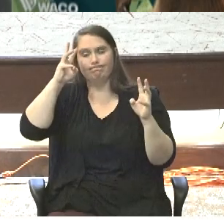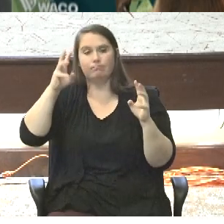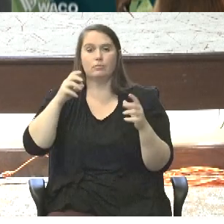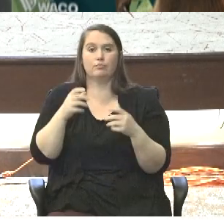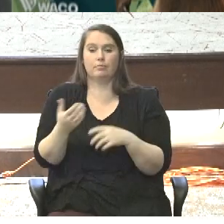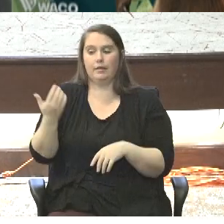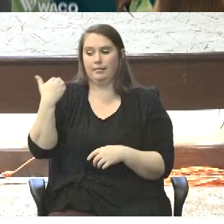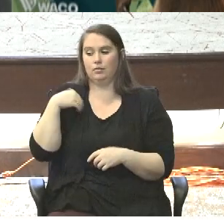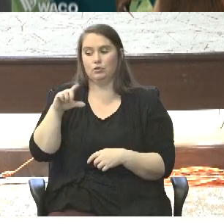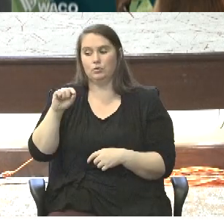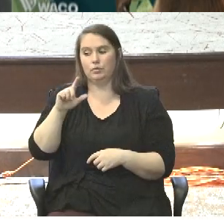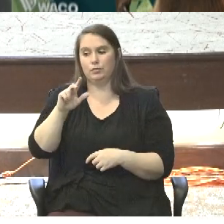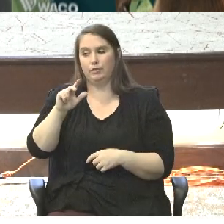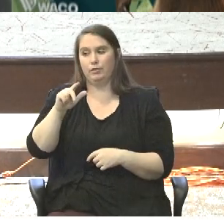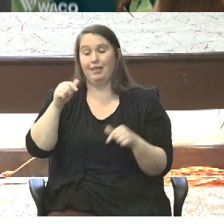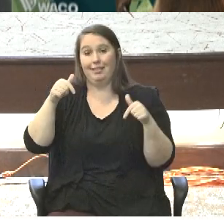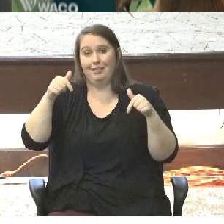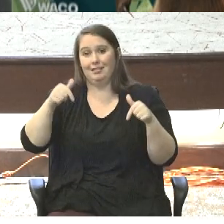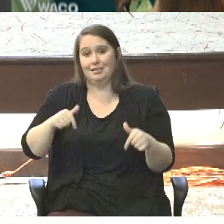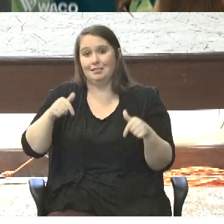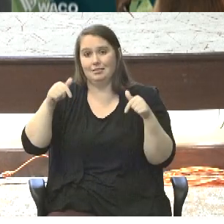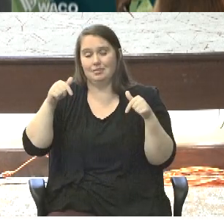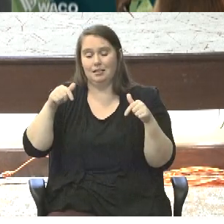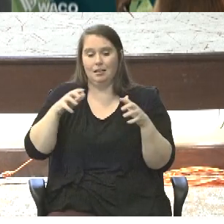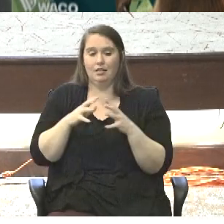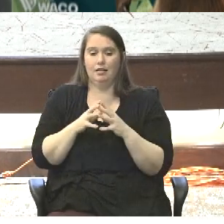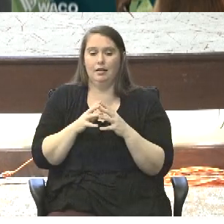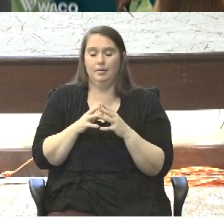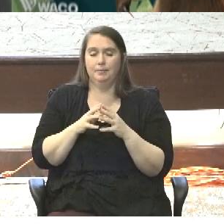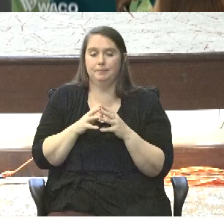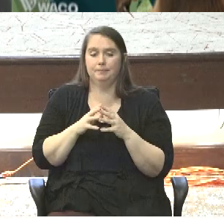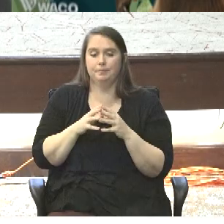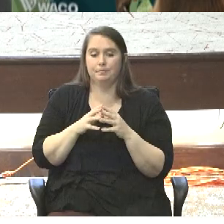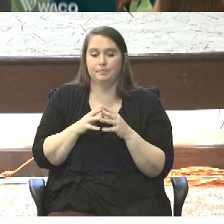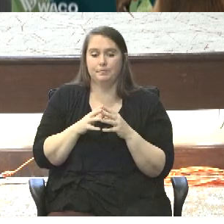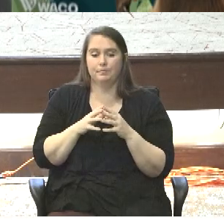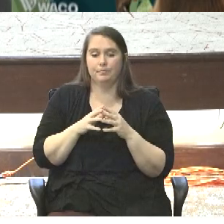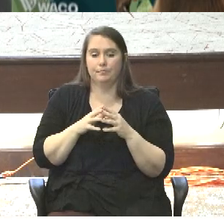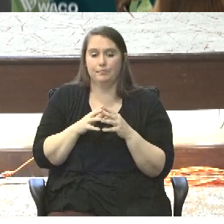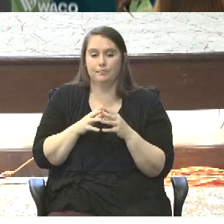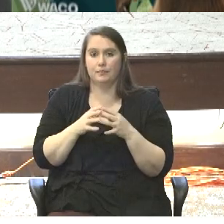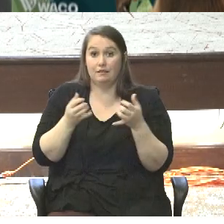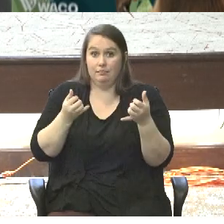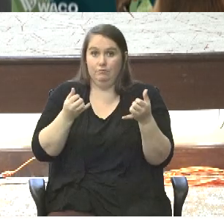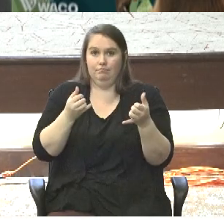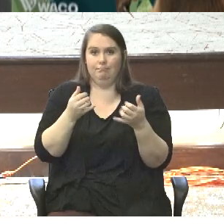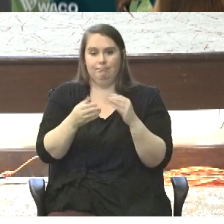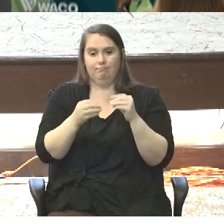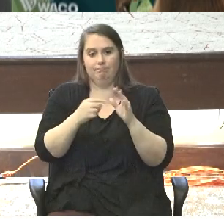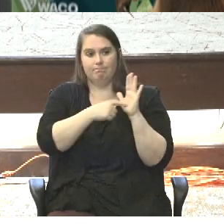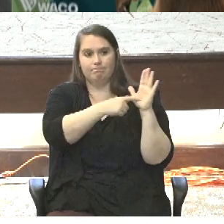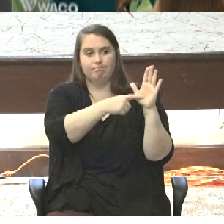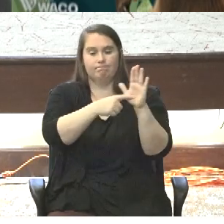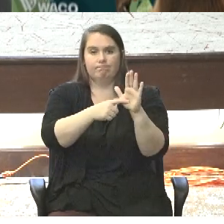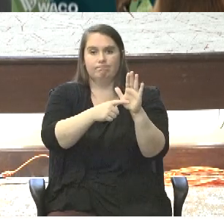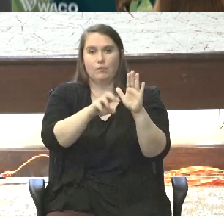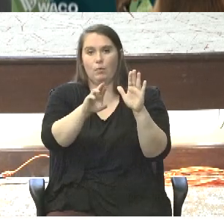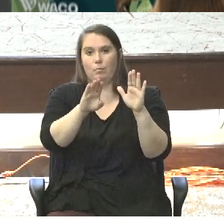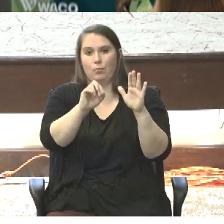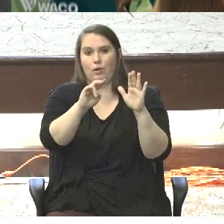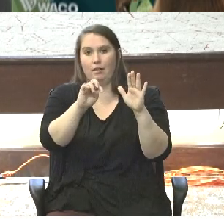in 2023. This is the kind of featured branding and campaign that we won the business with.